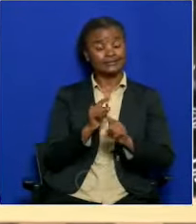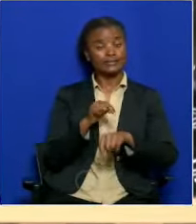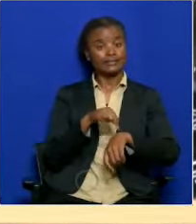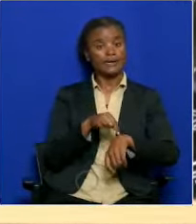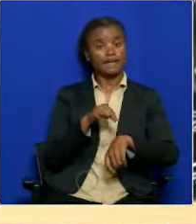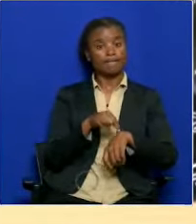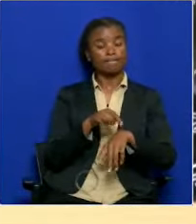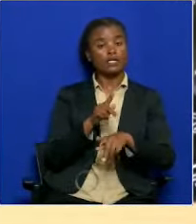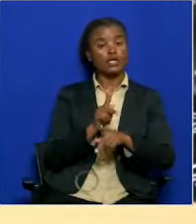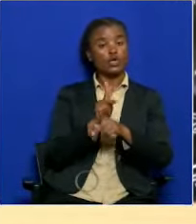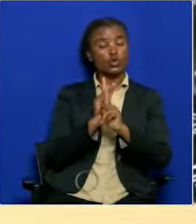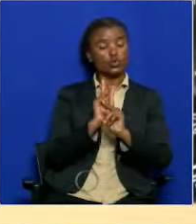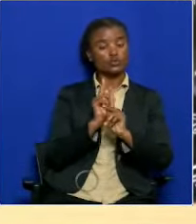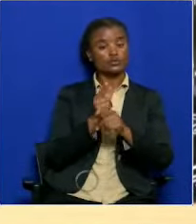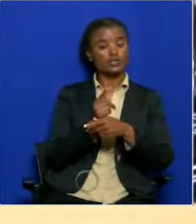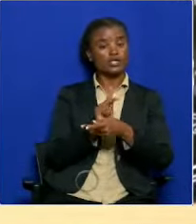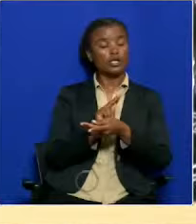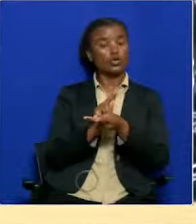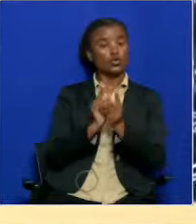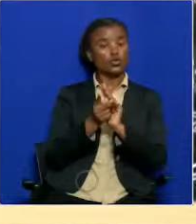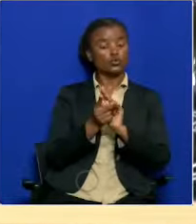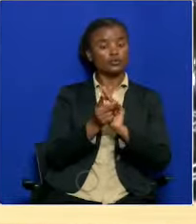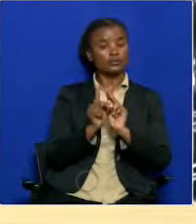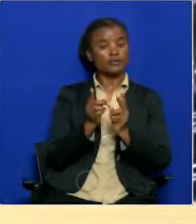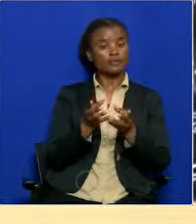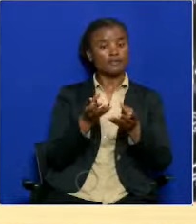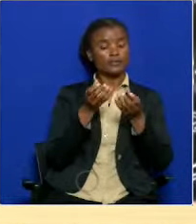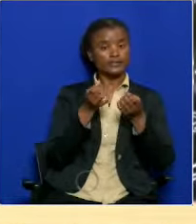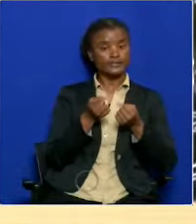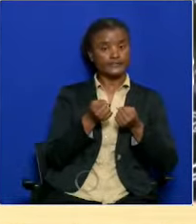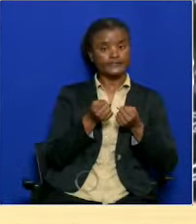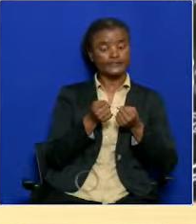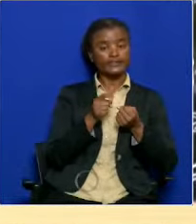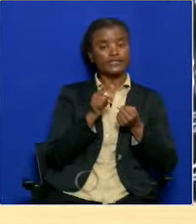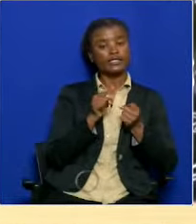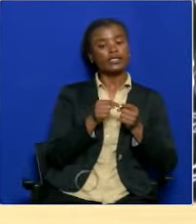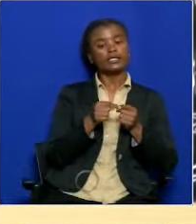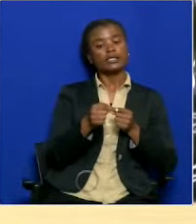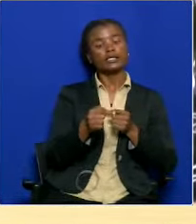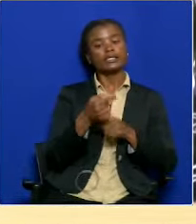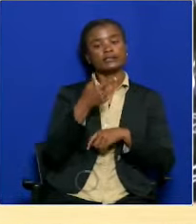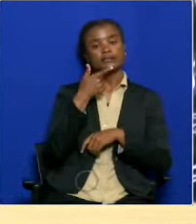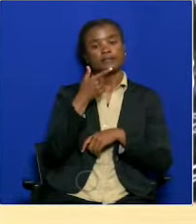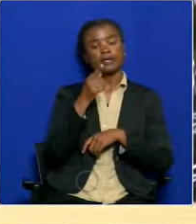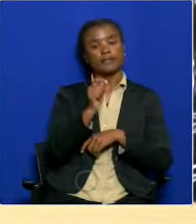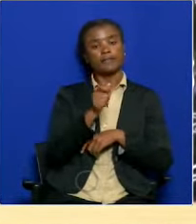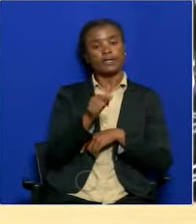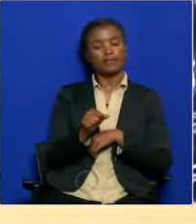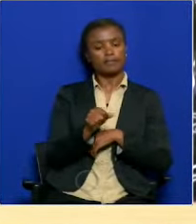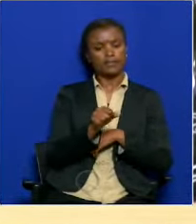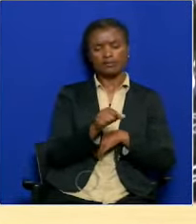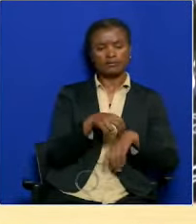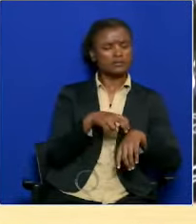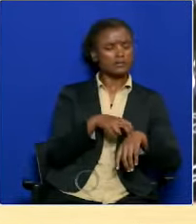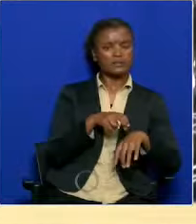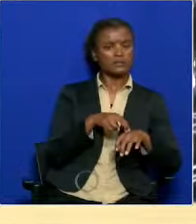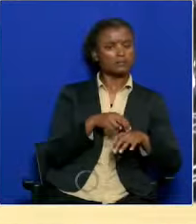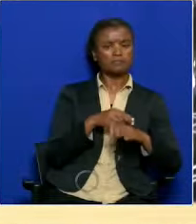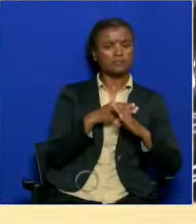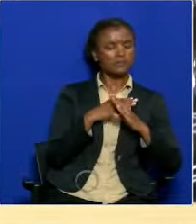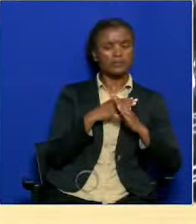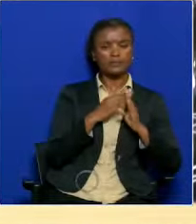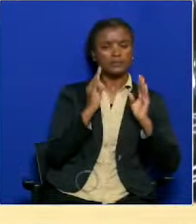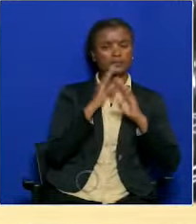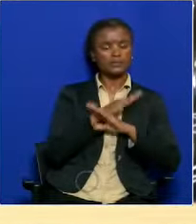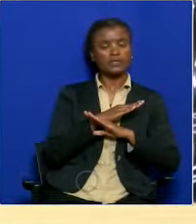until December when the loan was paid back, there was no need? You may have had an intention, but certainly in your account what it